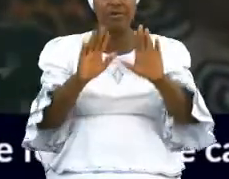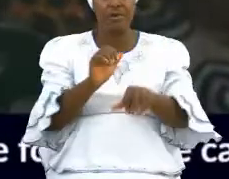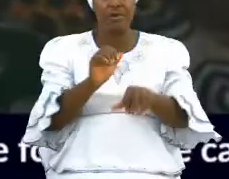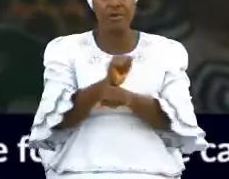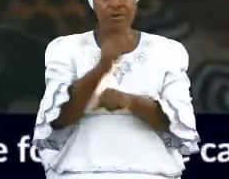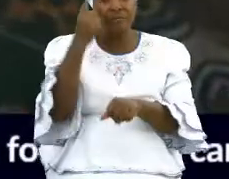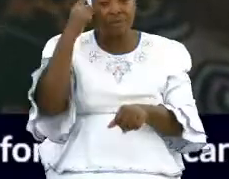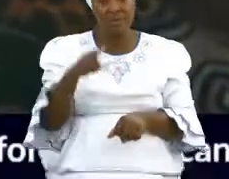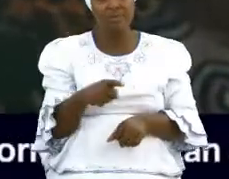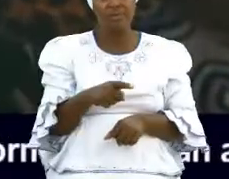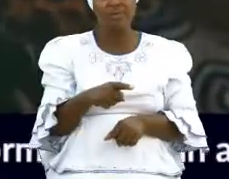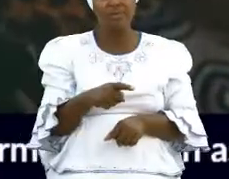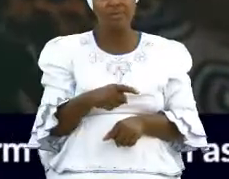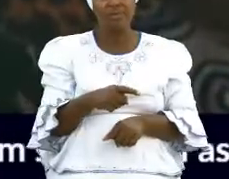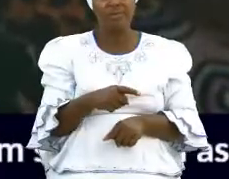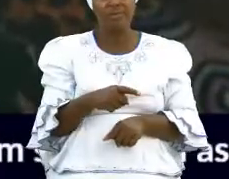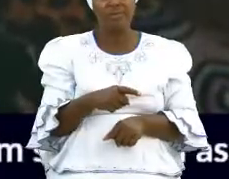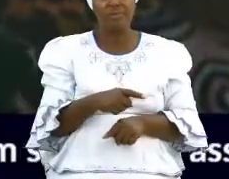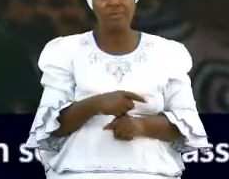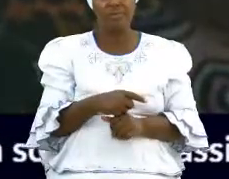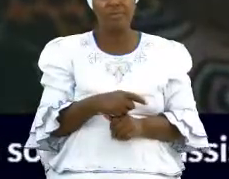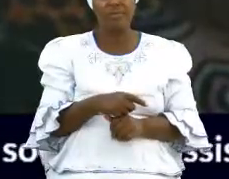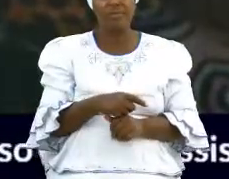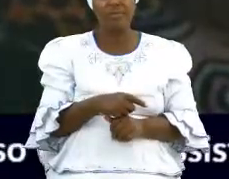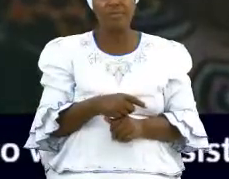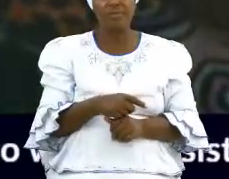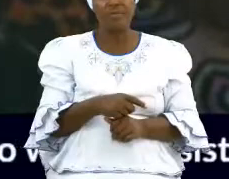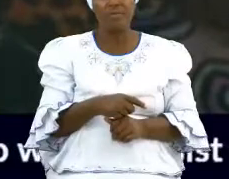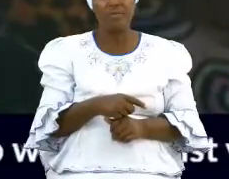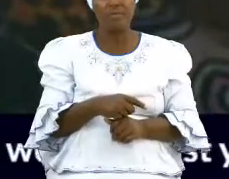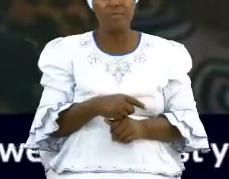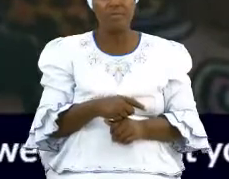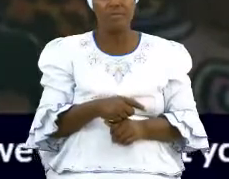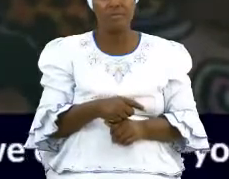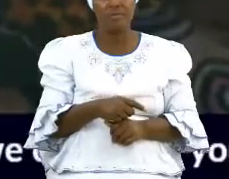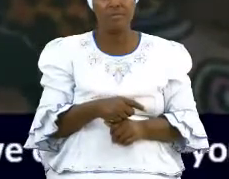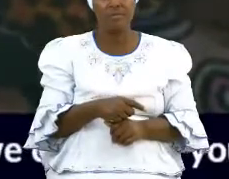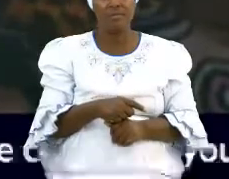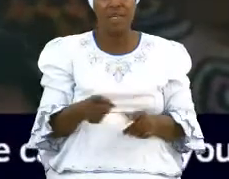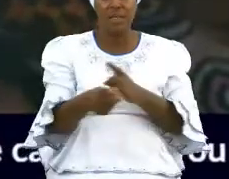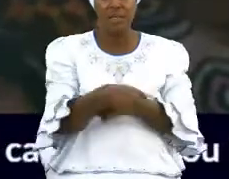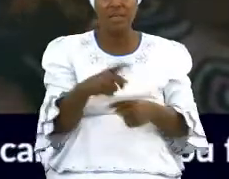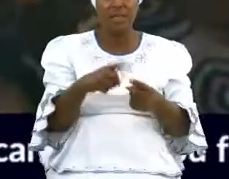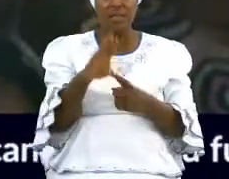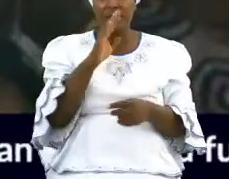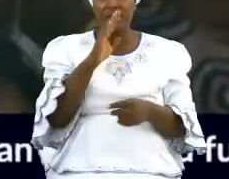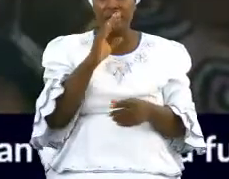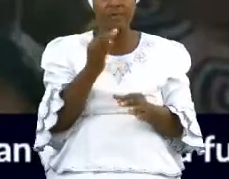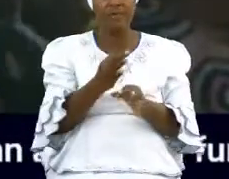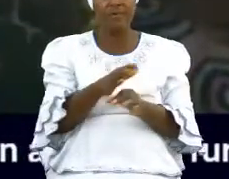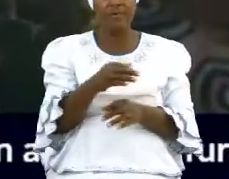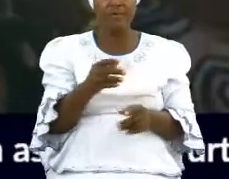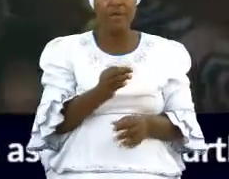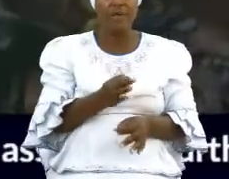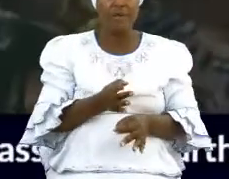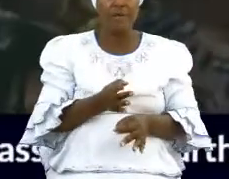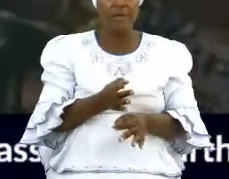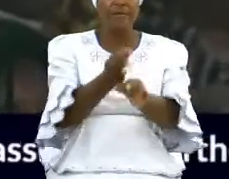you, a day to be sincere with God. And God will be sincere with